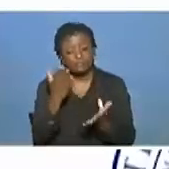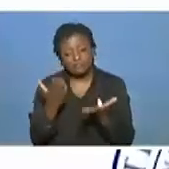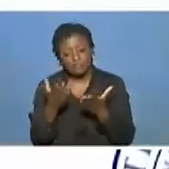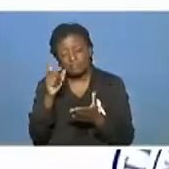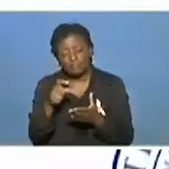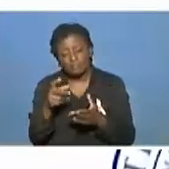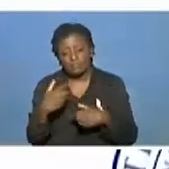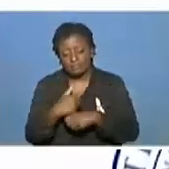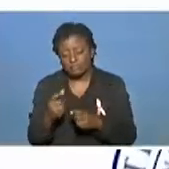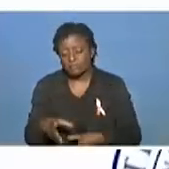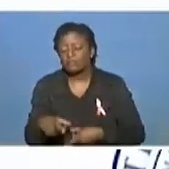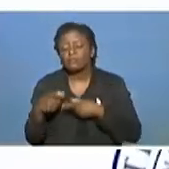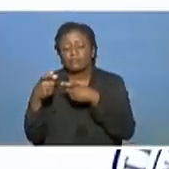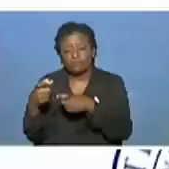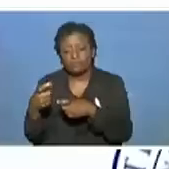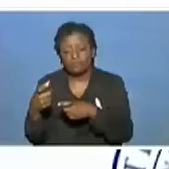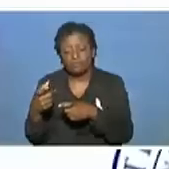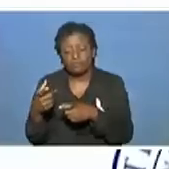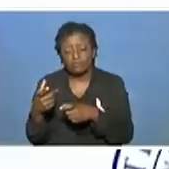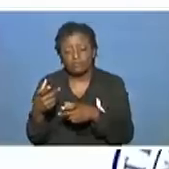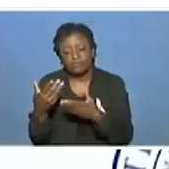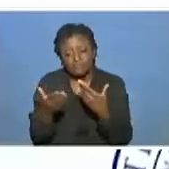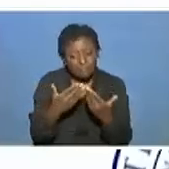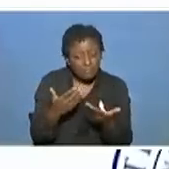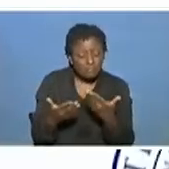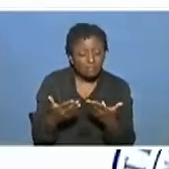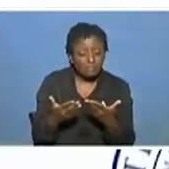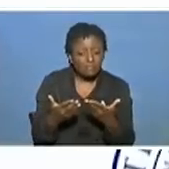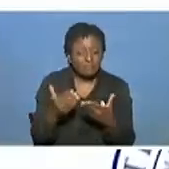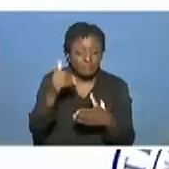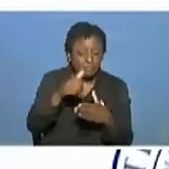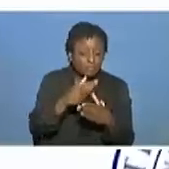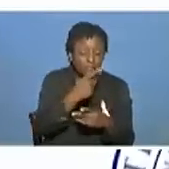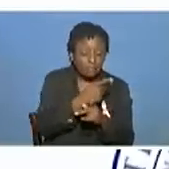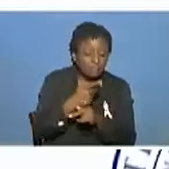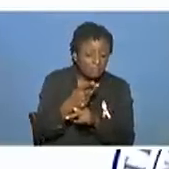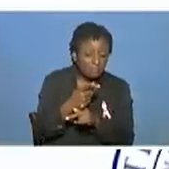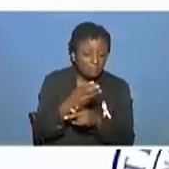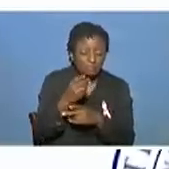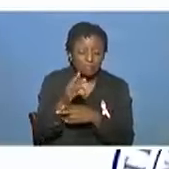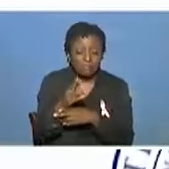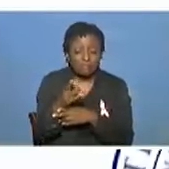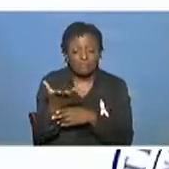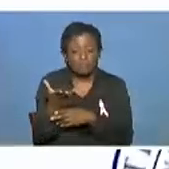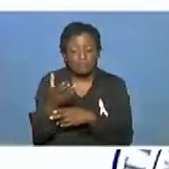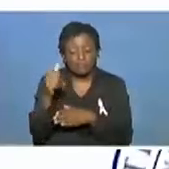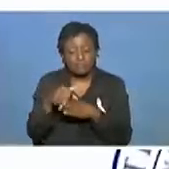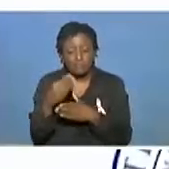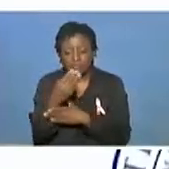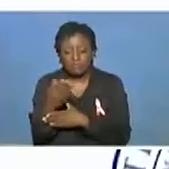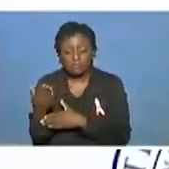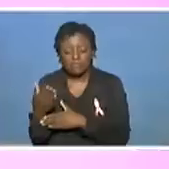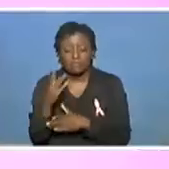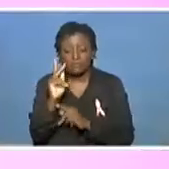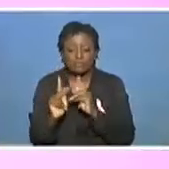make a contribution either in kind or in material or in personnel.